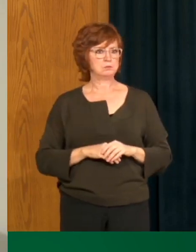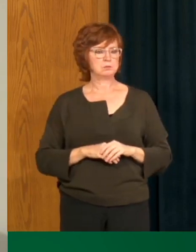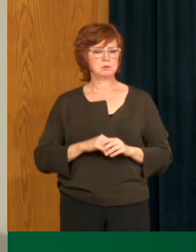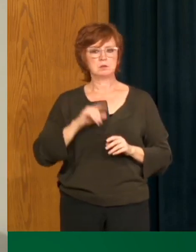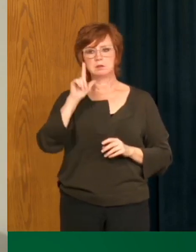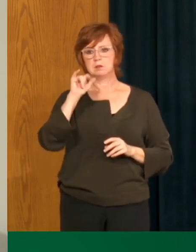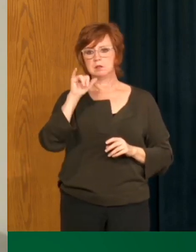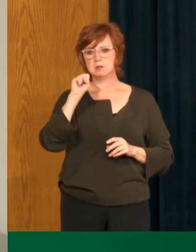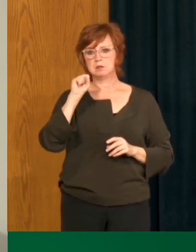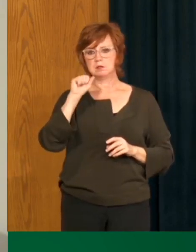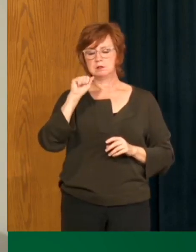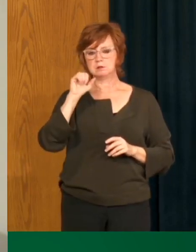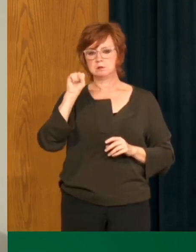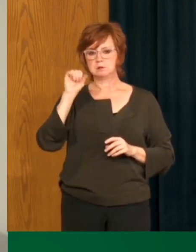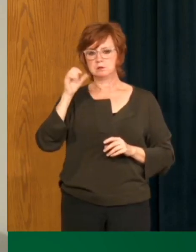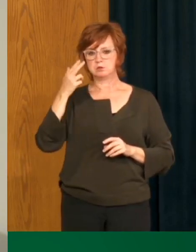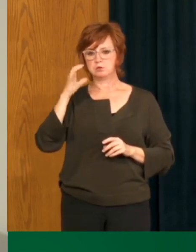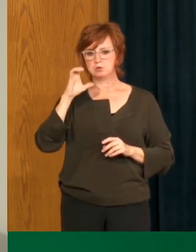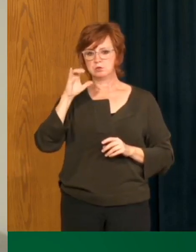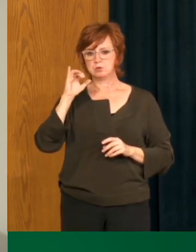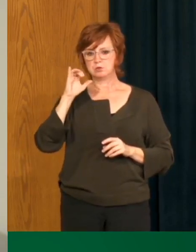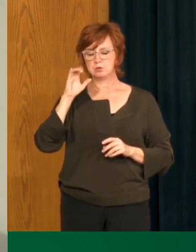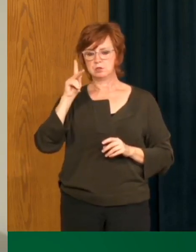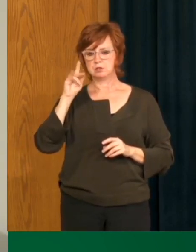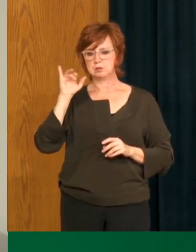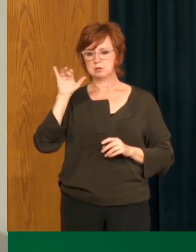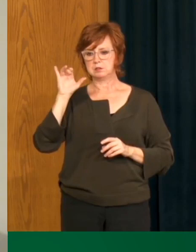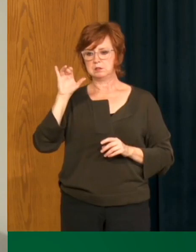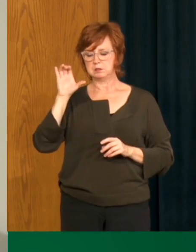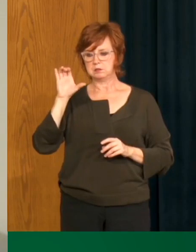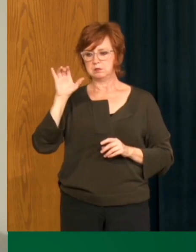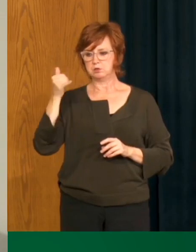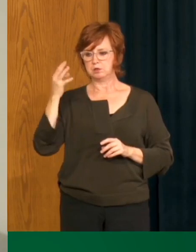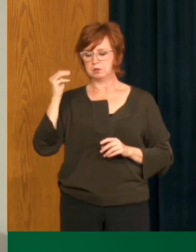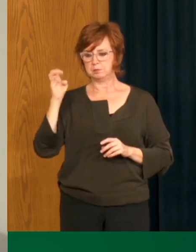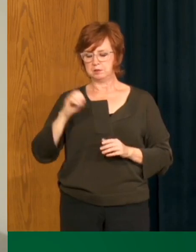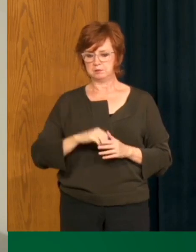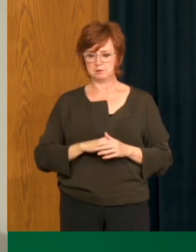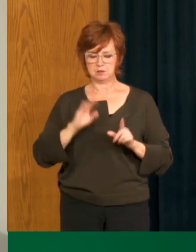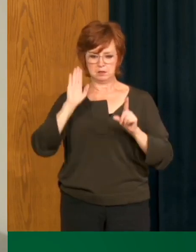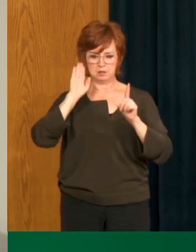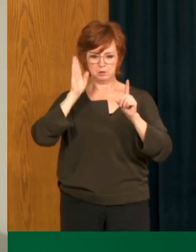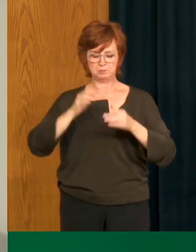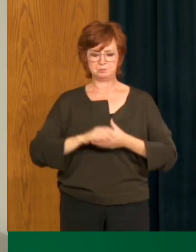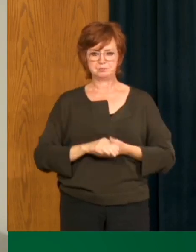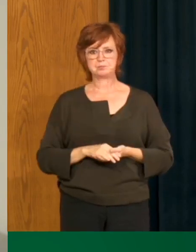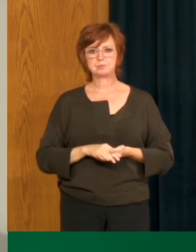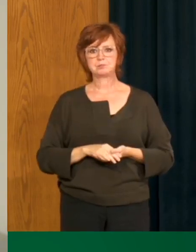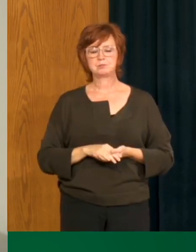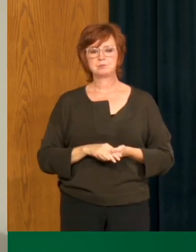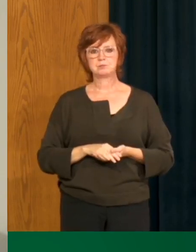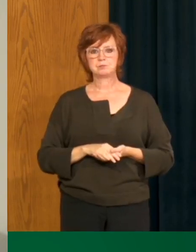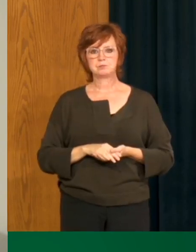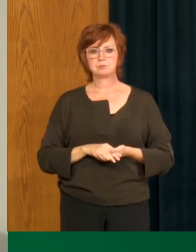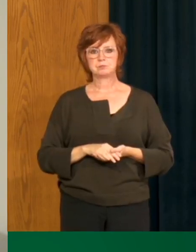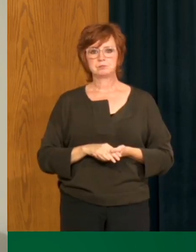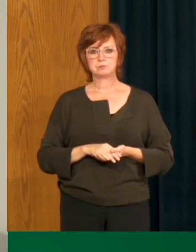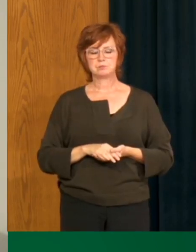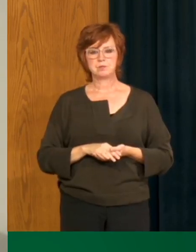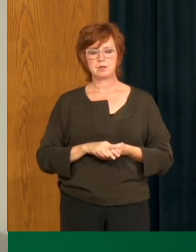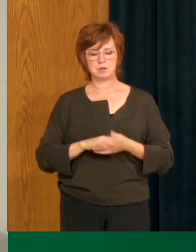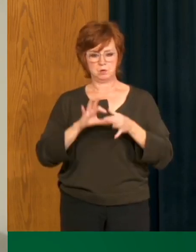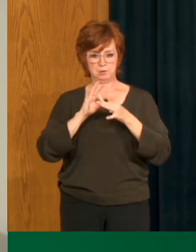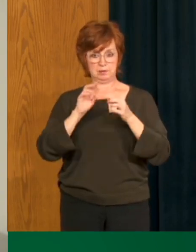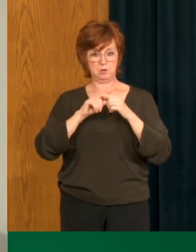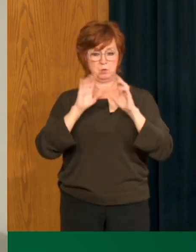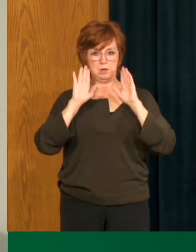We have Lisa Schick with CJME. Hi there. My question is just kind of on the Hutterite communities in